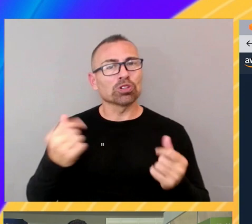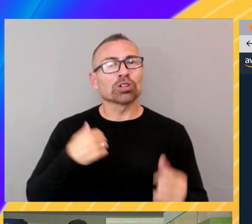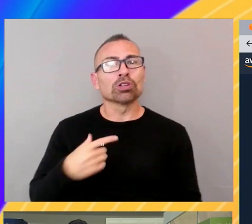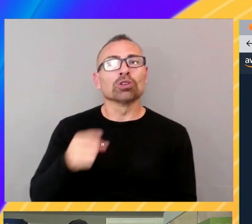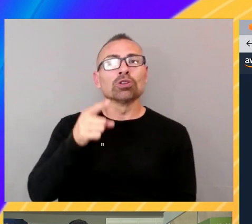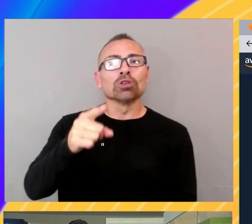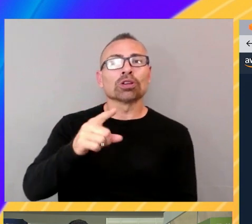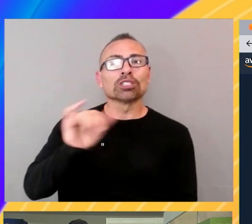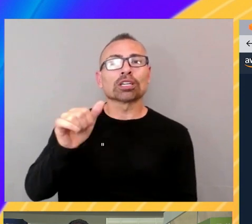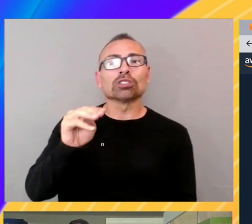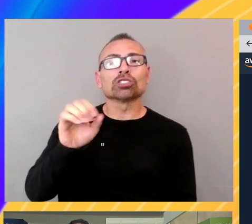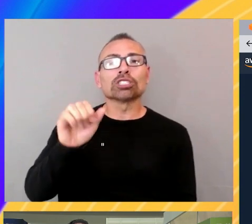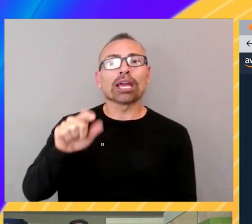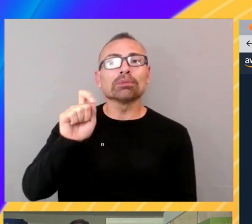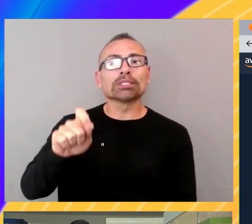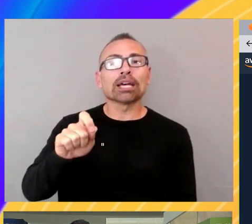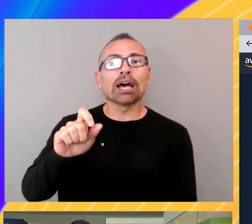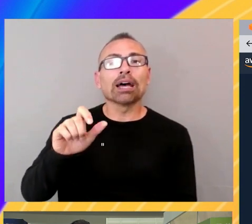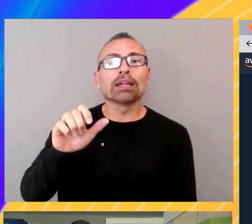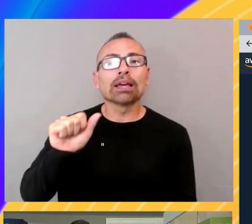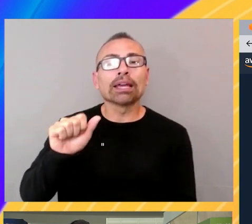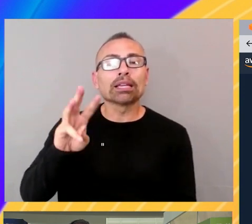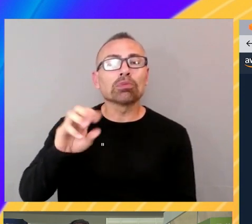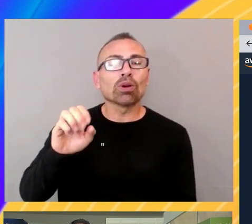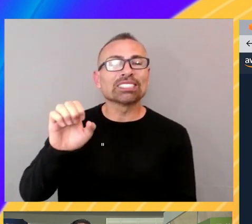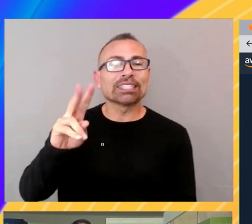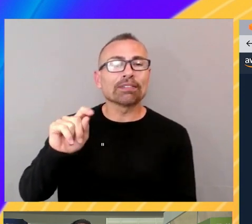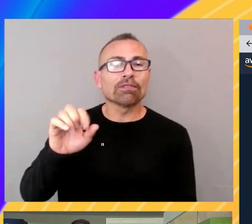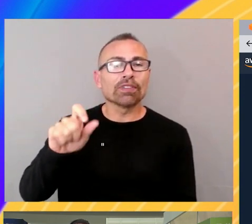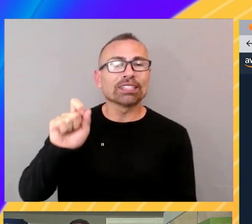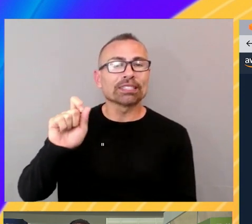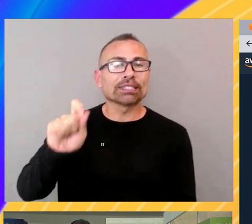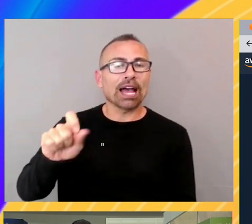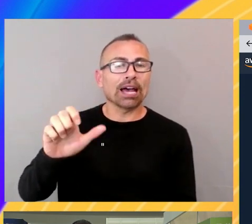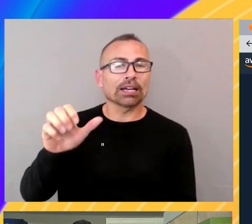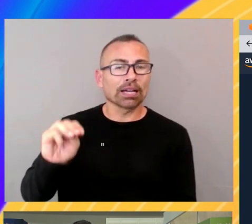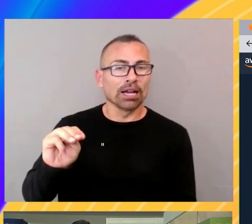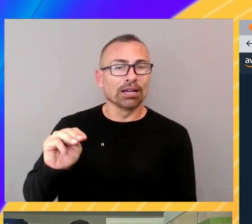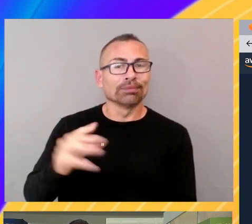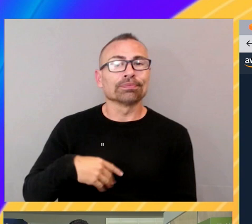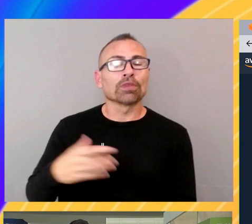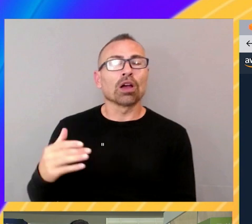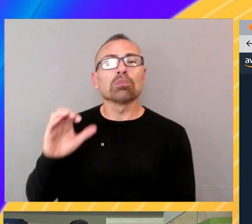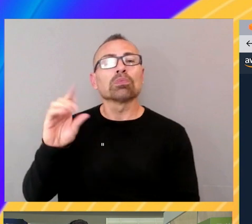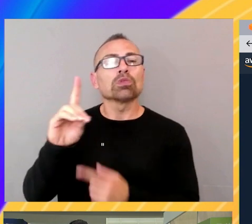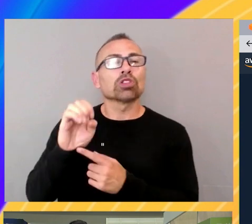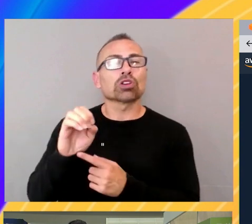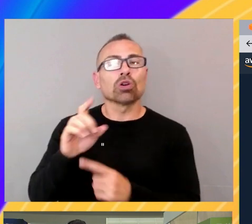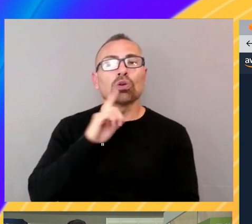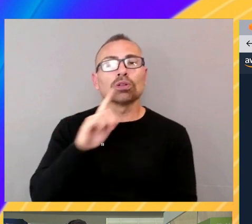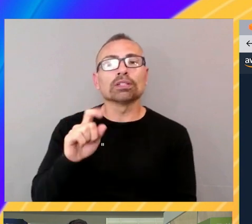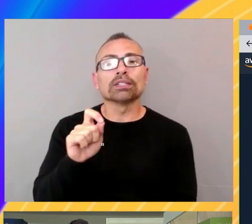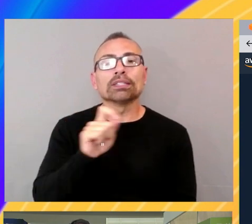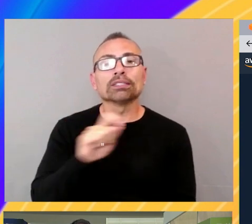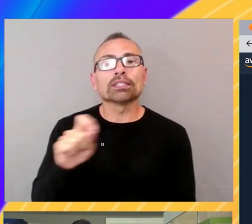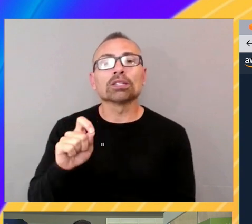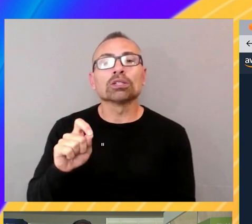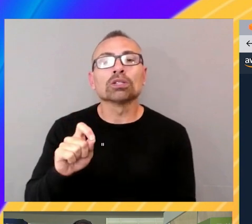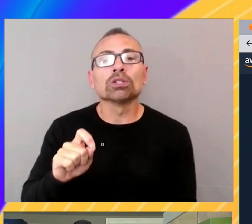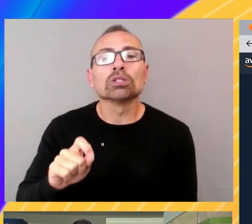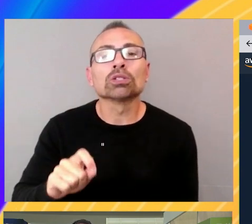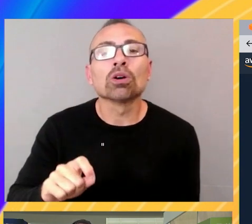have this event code here. So if you're asked for an event code, it's lowercase I, capital K,